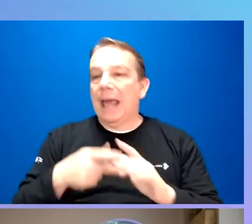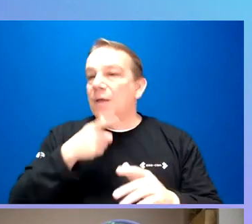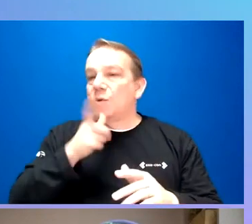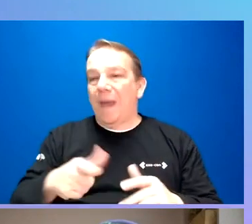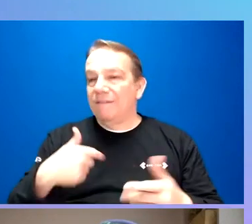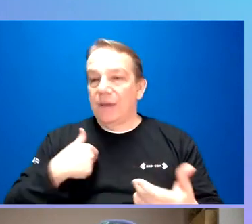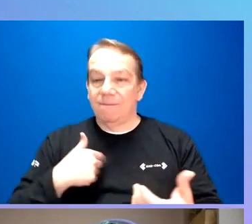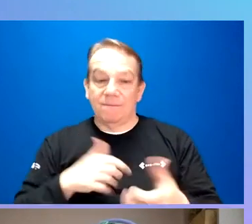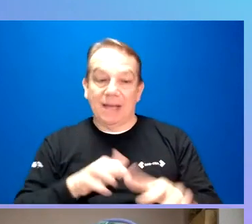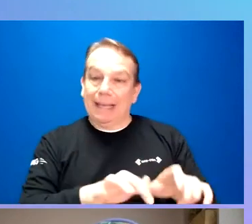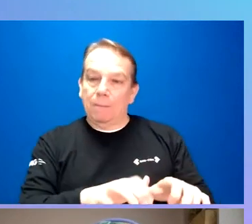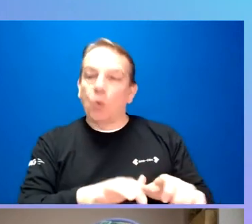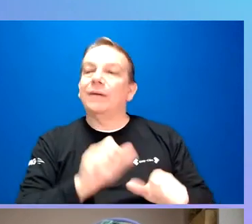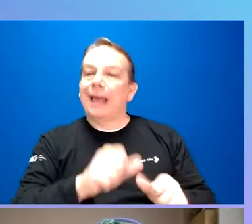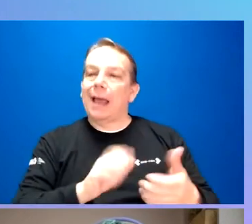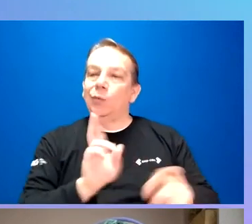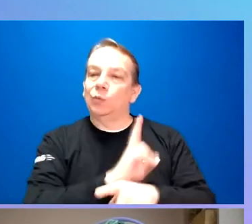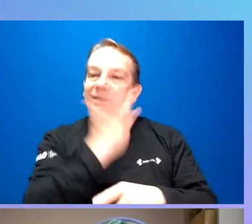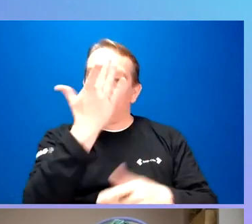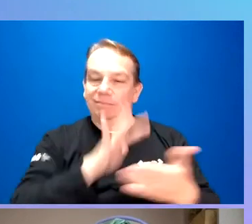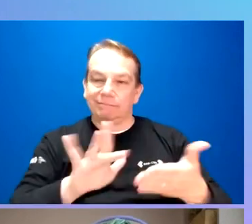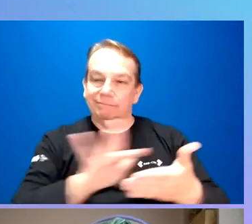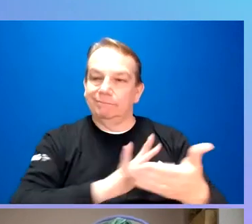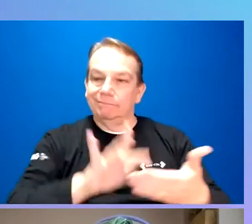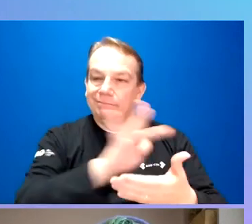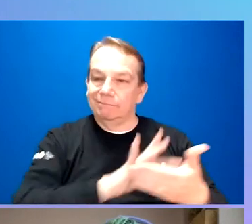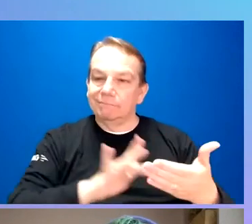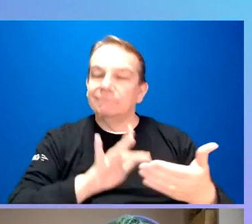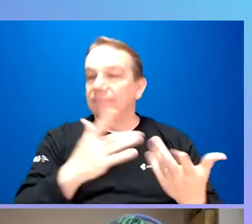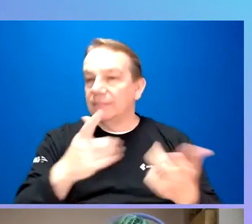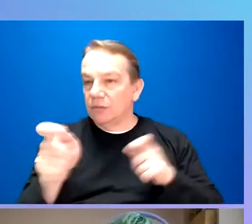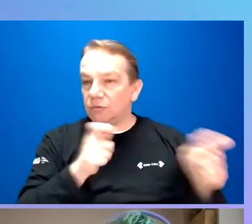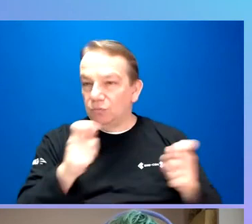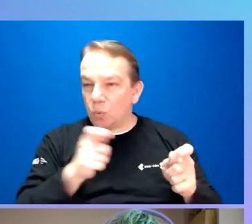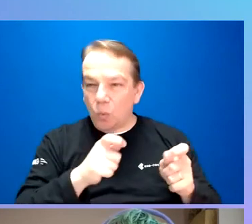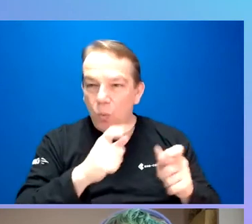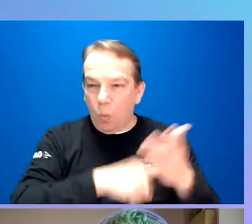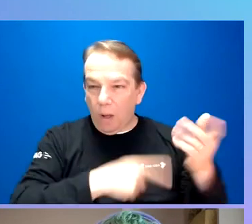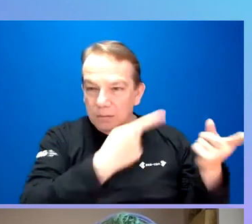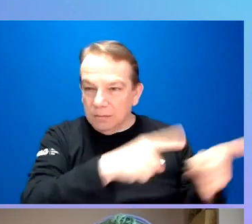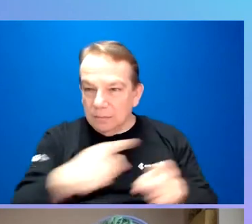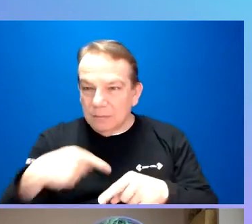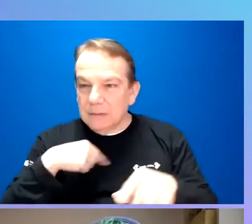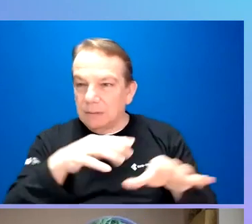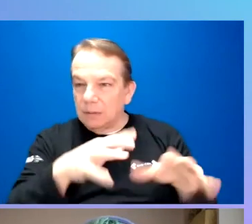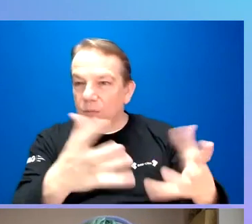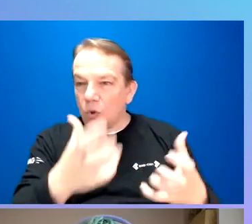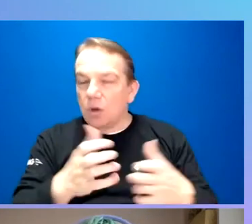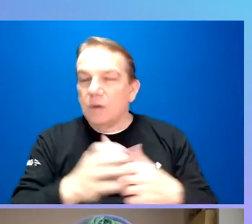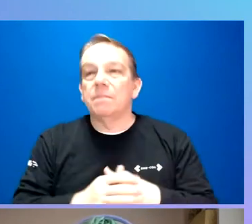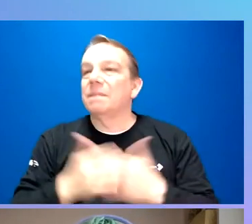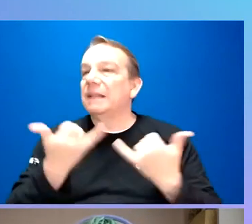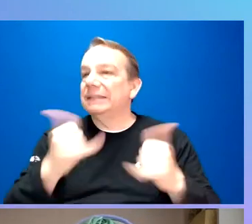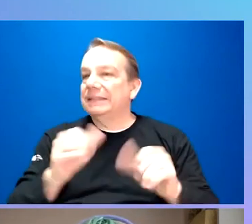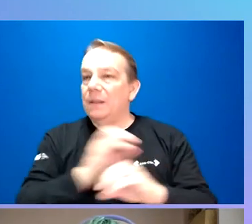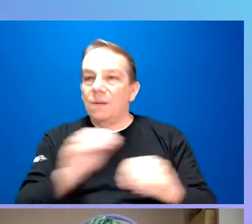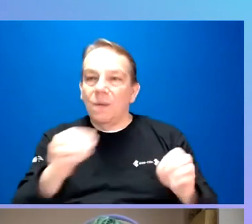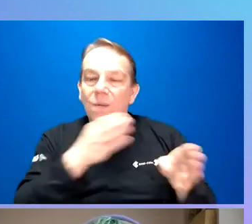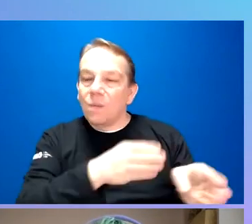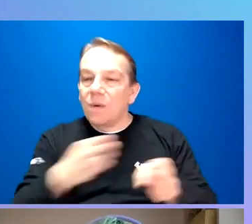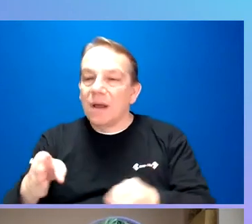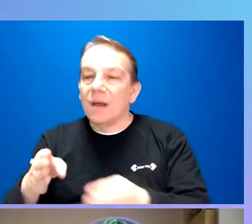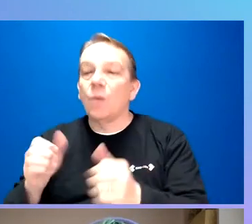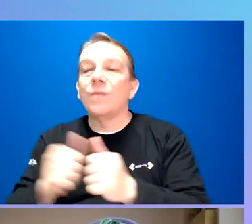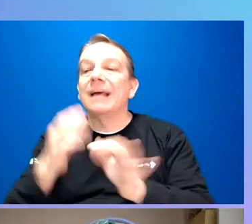are able to focus on and interact with a control to complete the dragging option, there's still no way to, with a